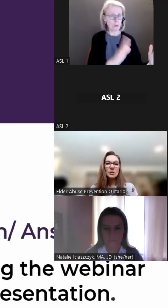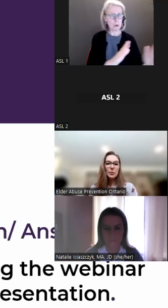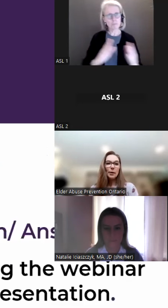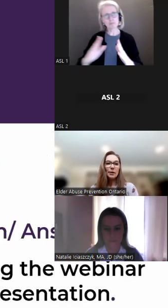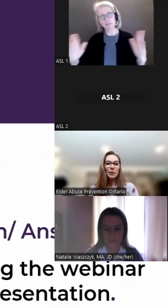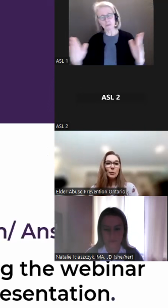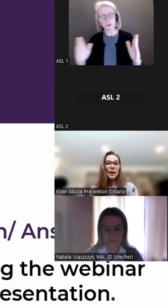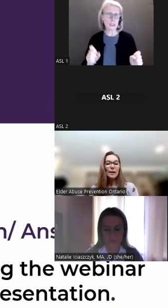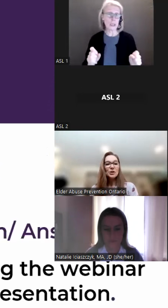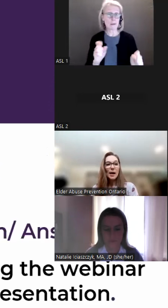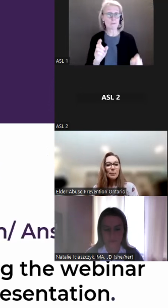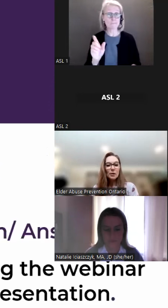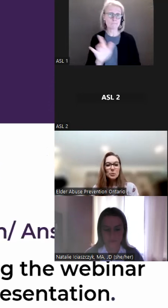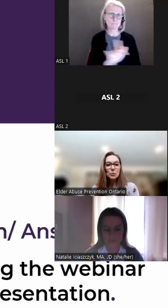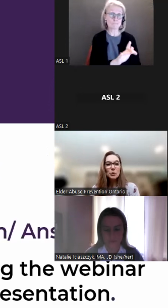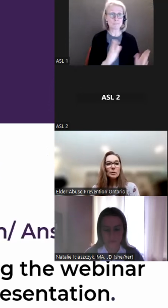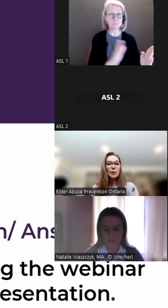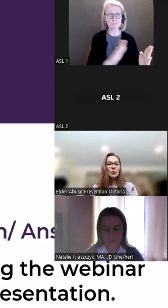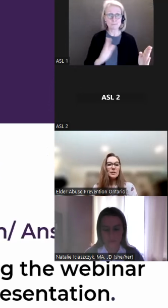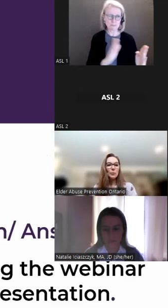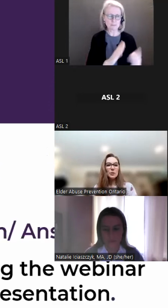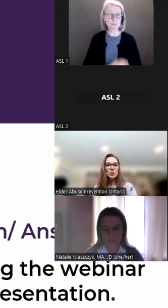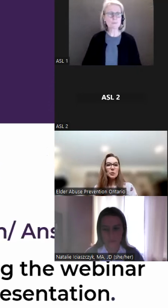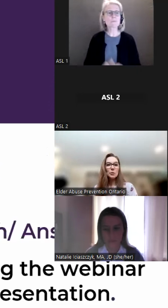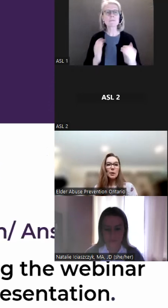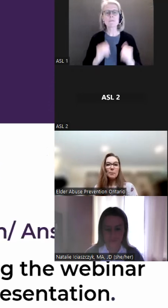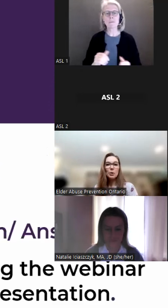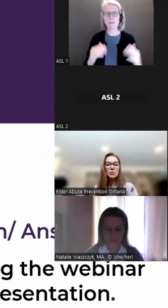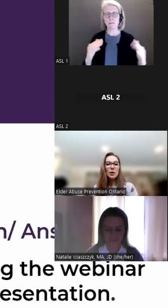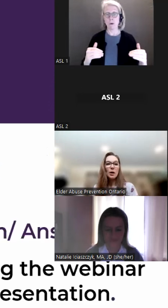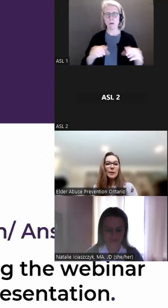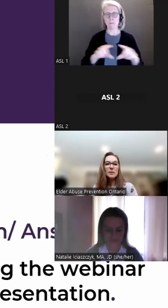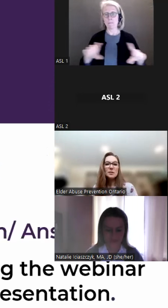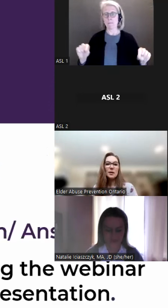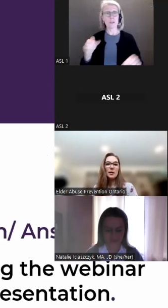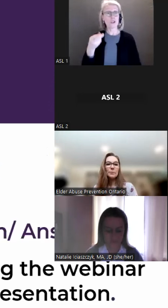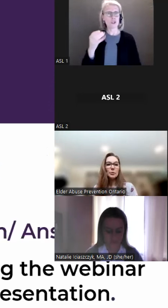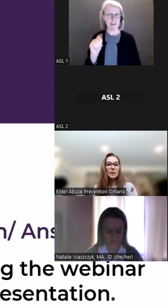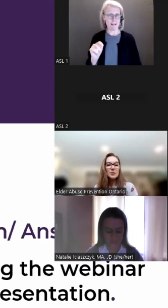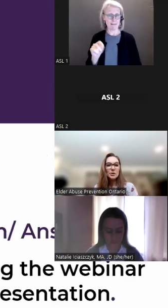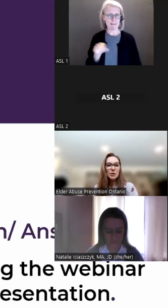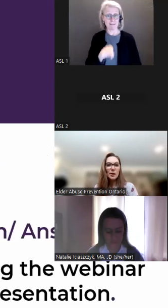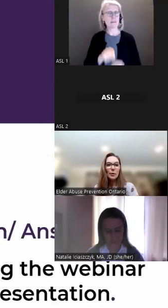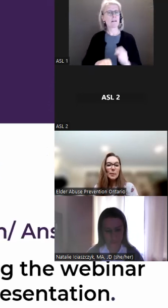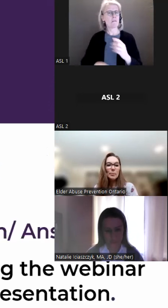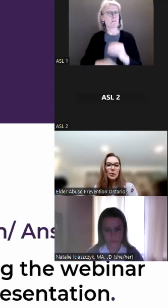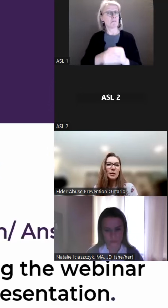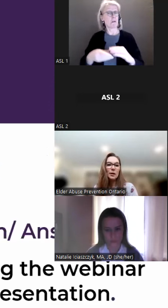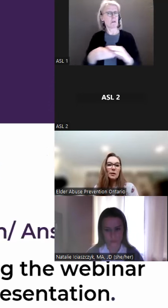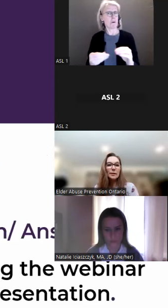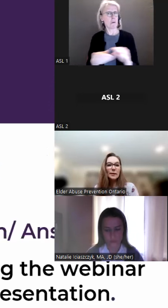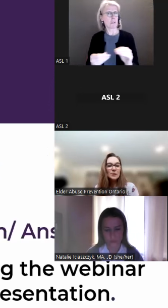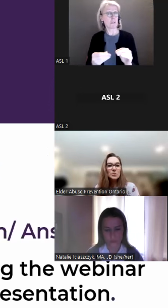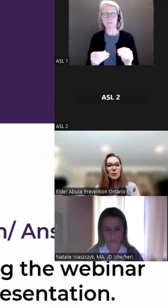So just as a reminder, we have a chat box, which we totally encourage everyone to post comments during the session. I will be